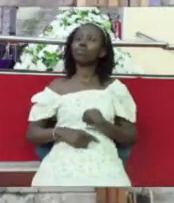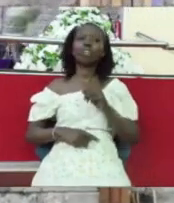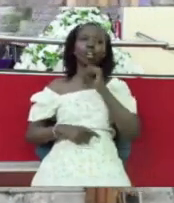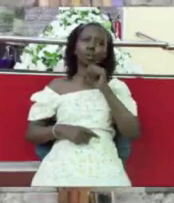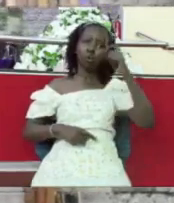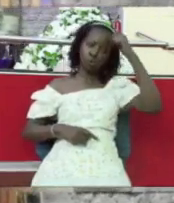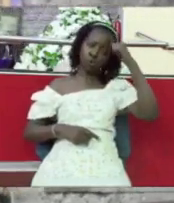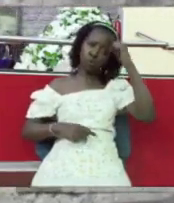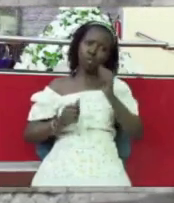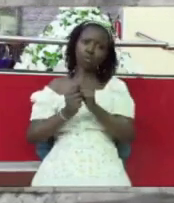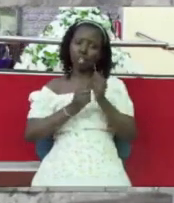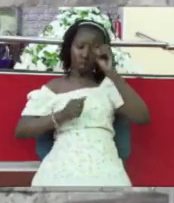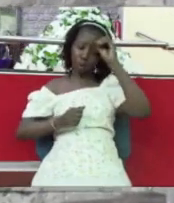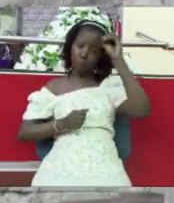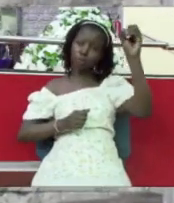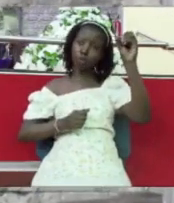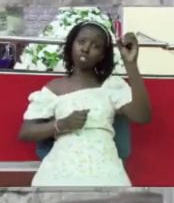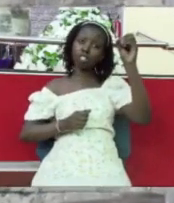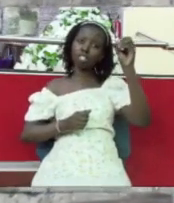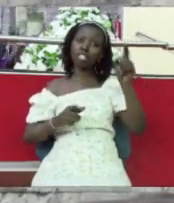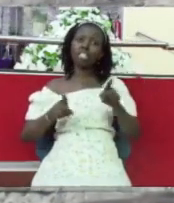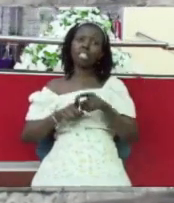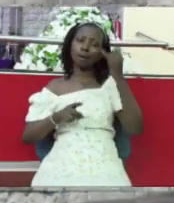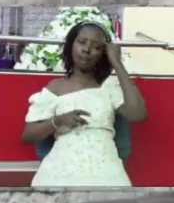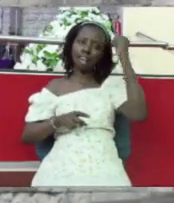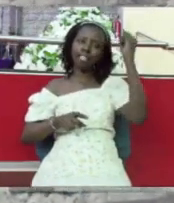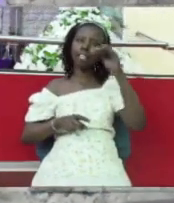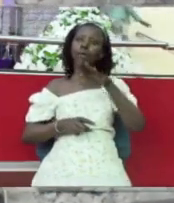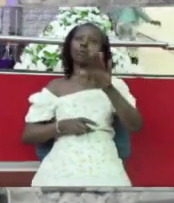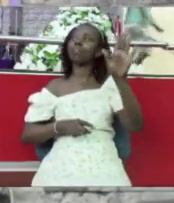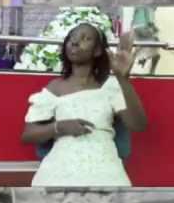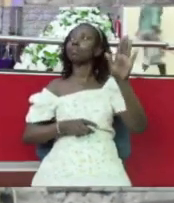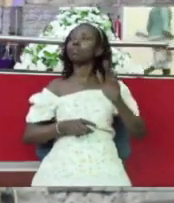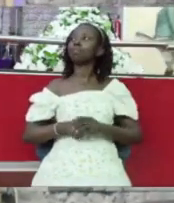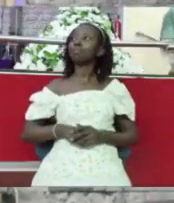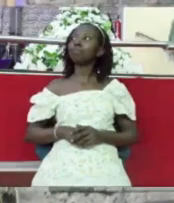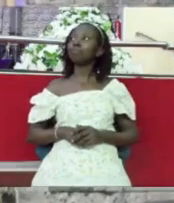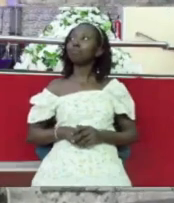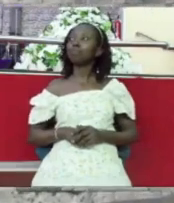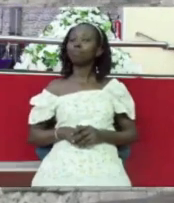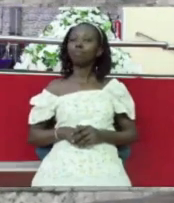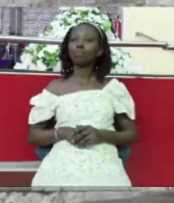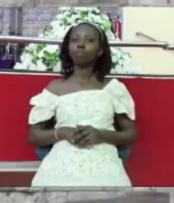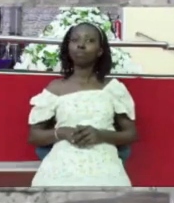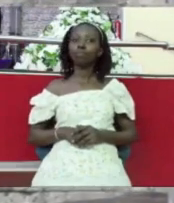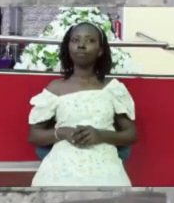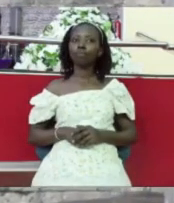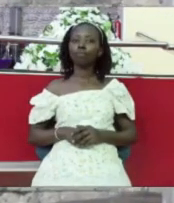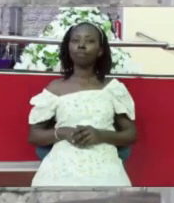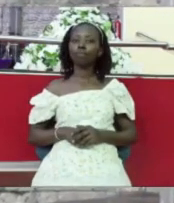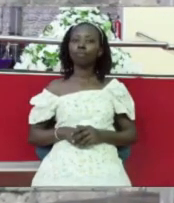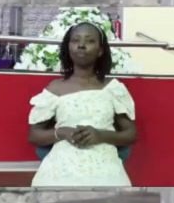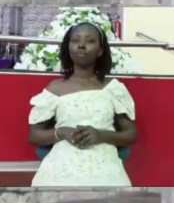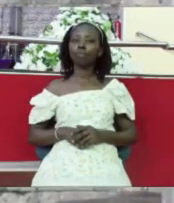your own opinion. Do not be wise in your own opinion. Utakuwa na hekima kama ukutajiona ya kwamba